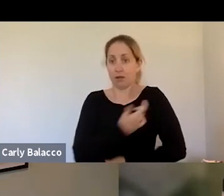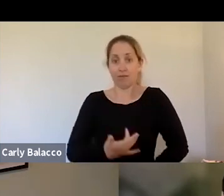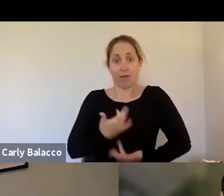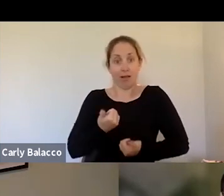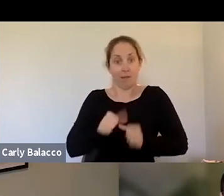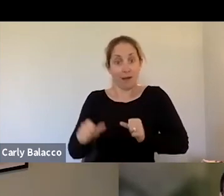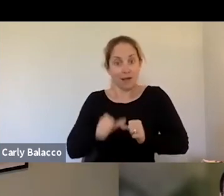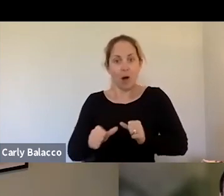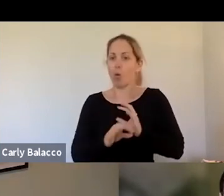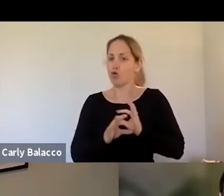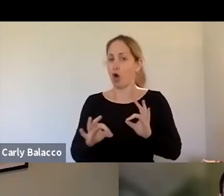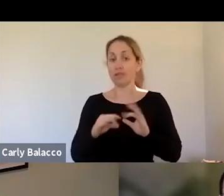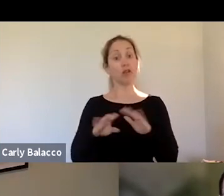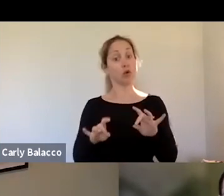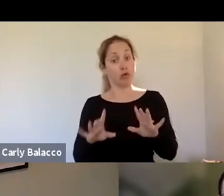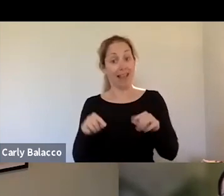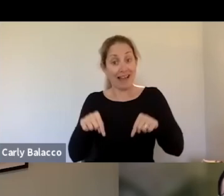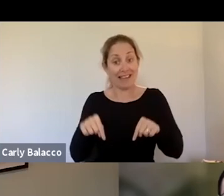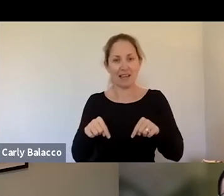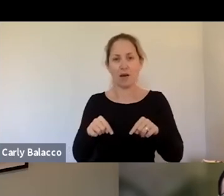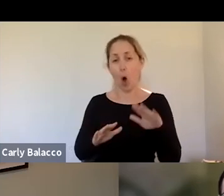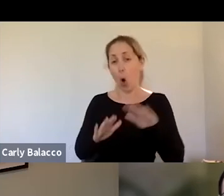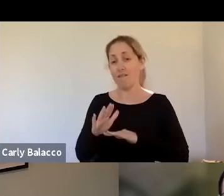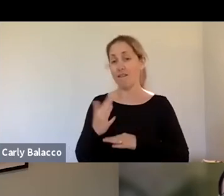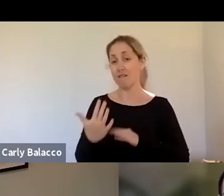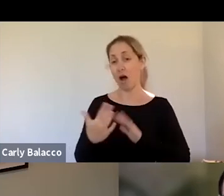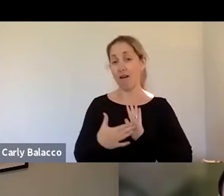show that about over 5 million